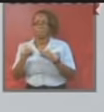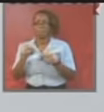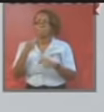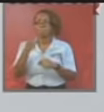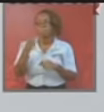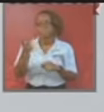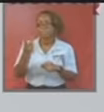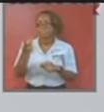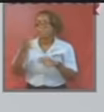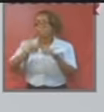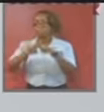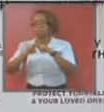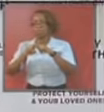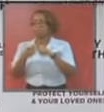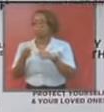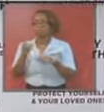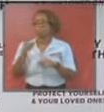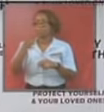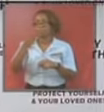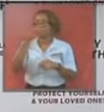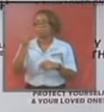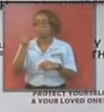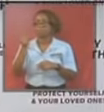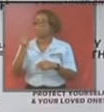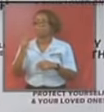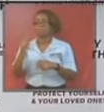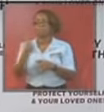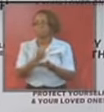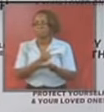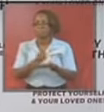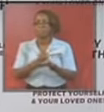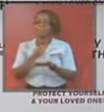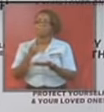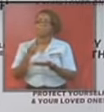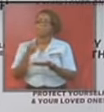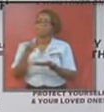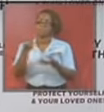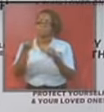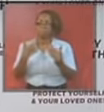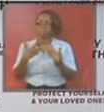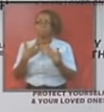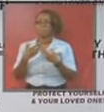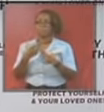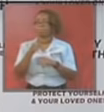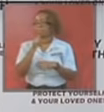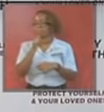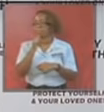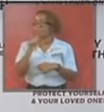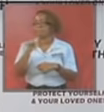6th. Okay, great. Thank you, CMO. And we have a follow-up question from TV6, please.